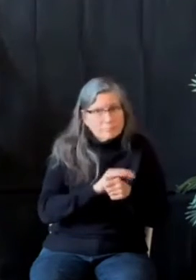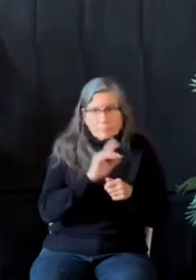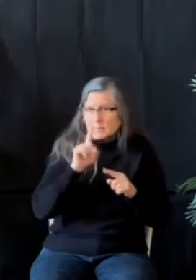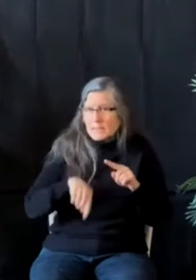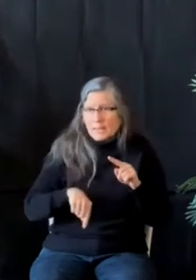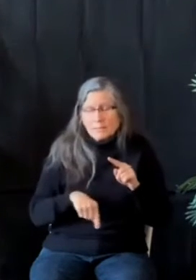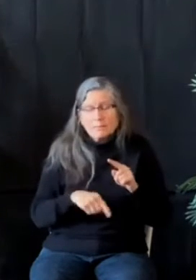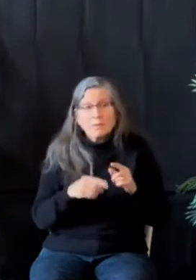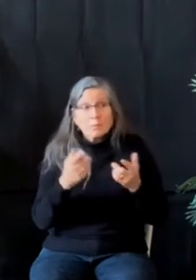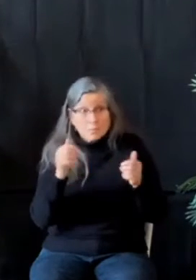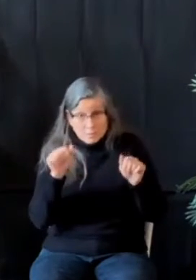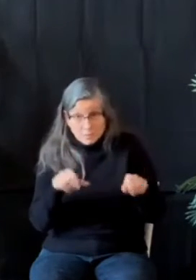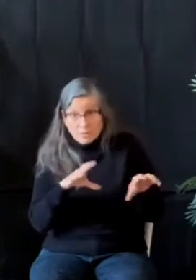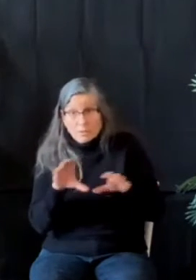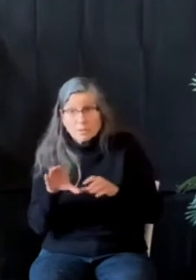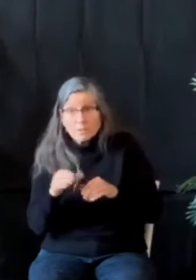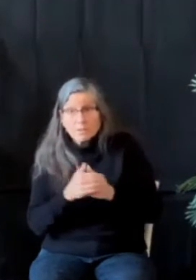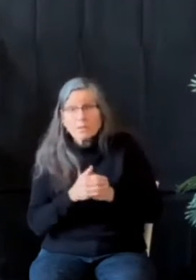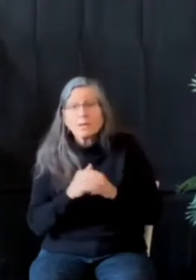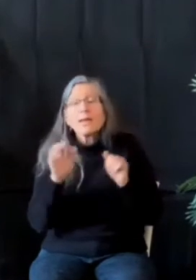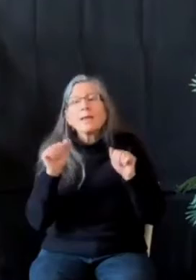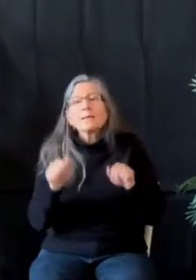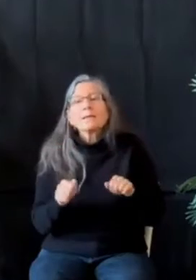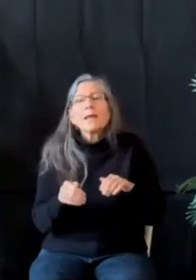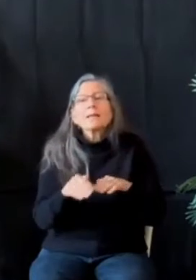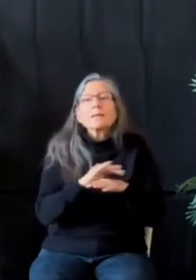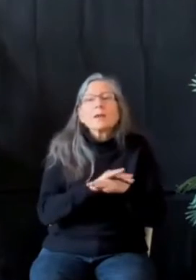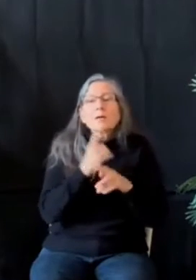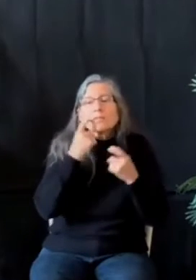do. You can cover the sins of others.